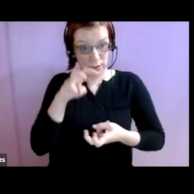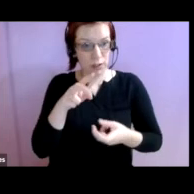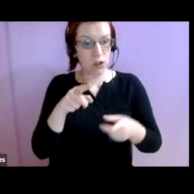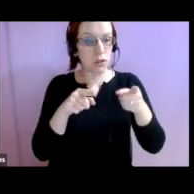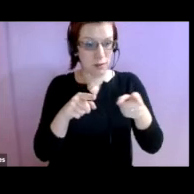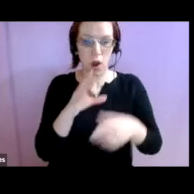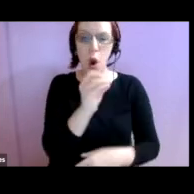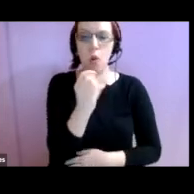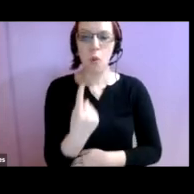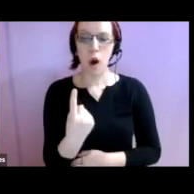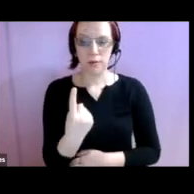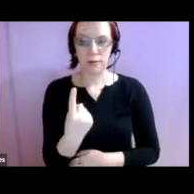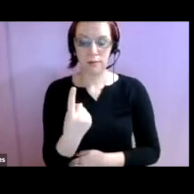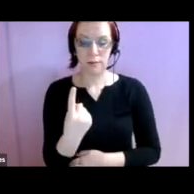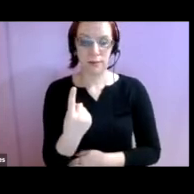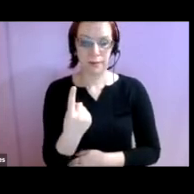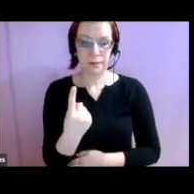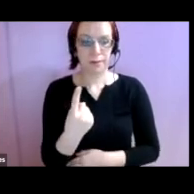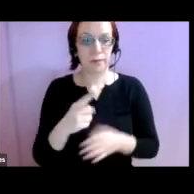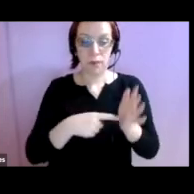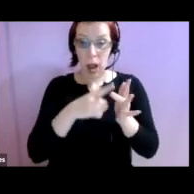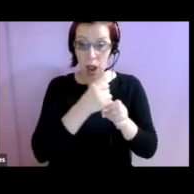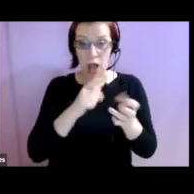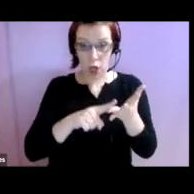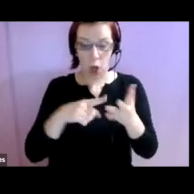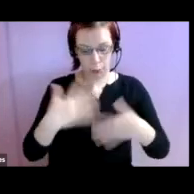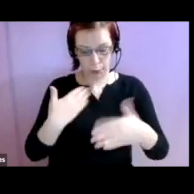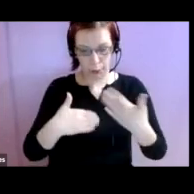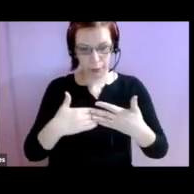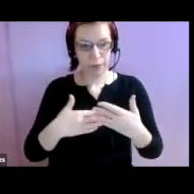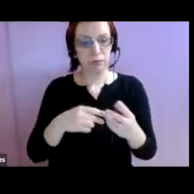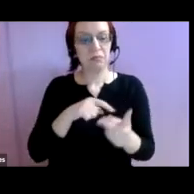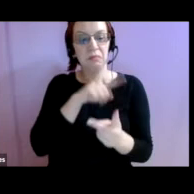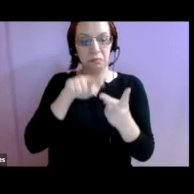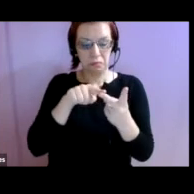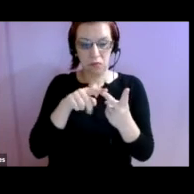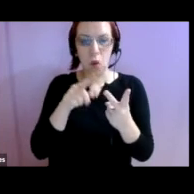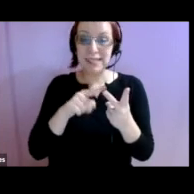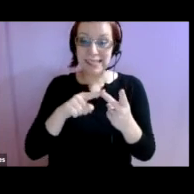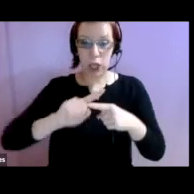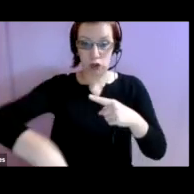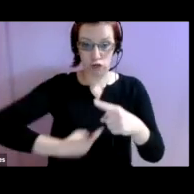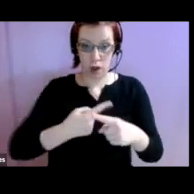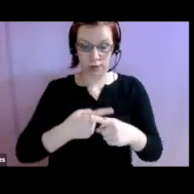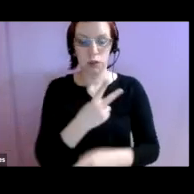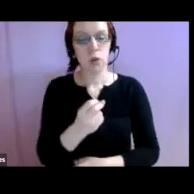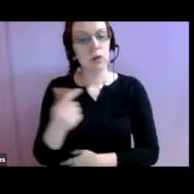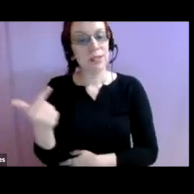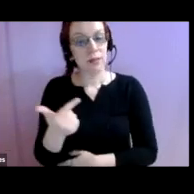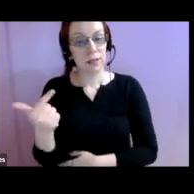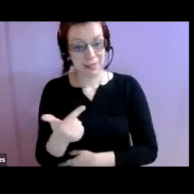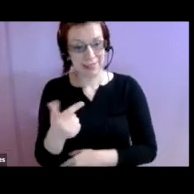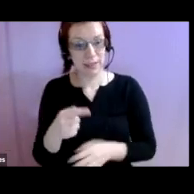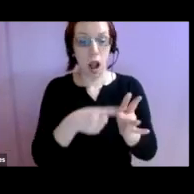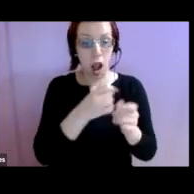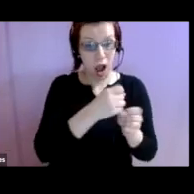01, in which LIGO was running. There was a second observing run in 2017 in which LIGO was running